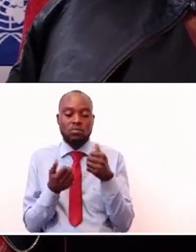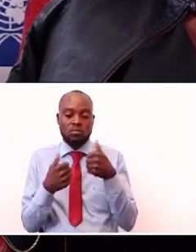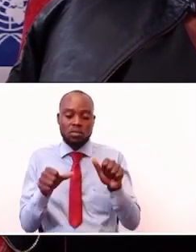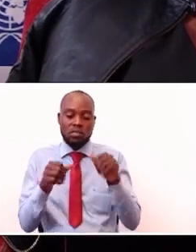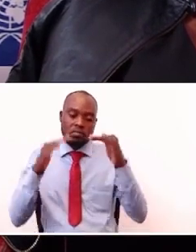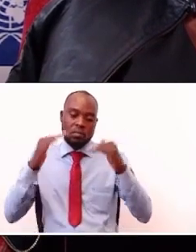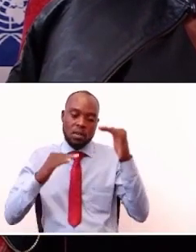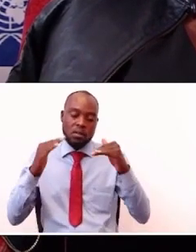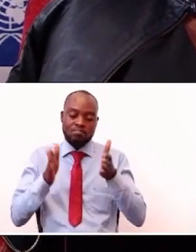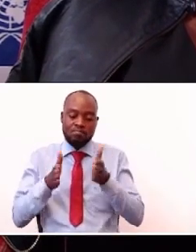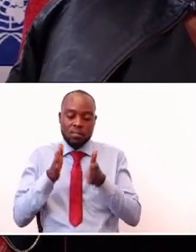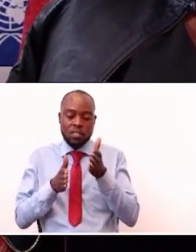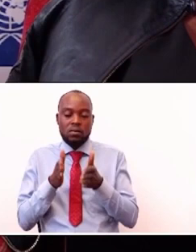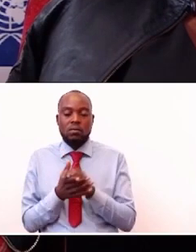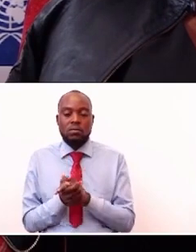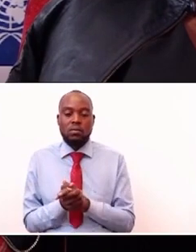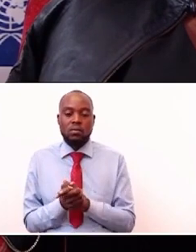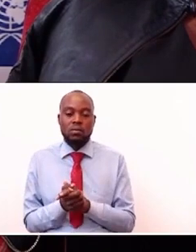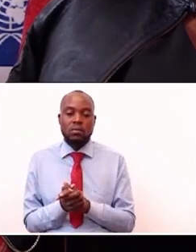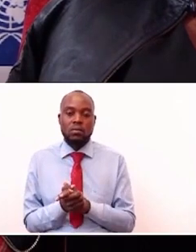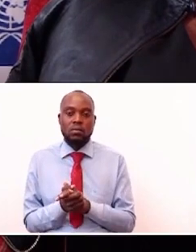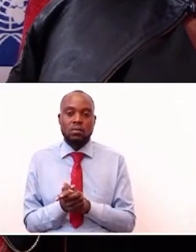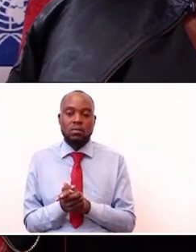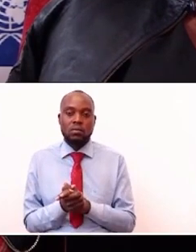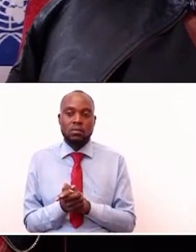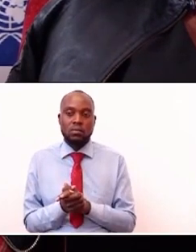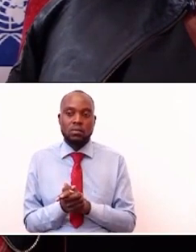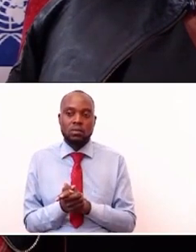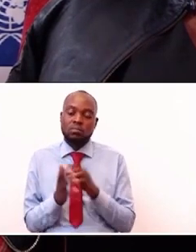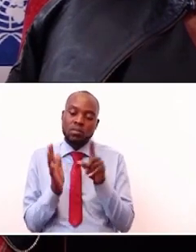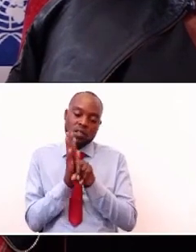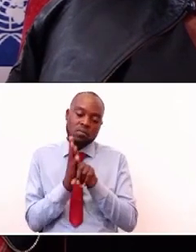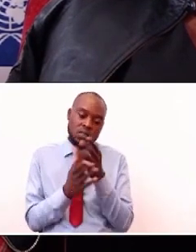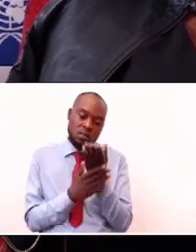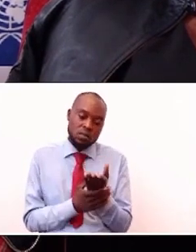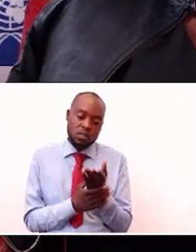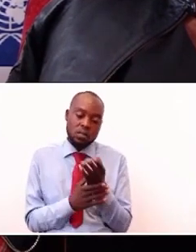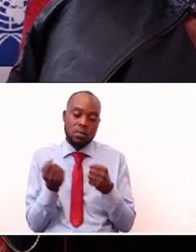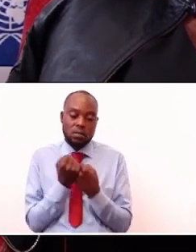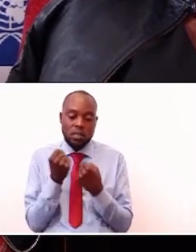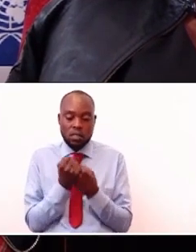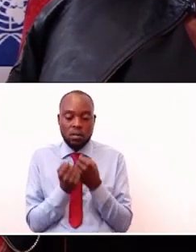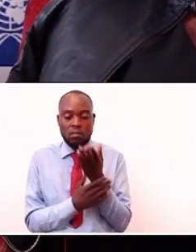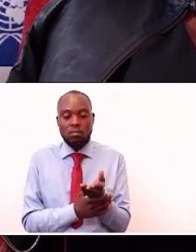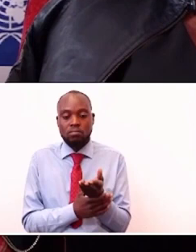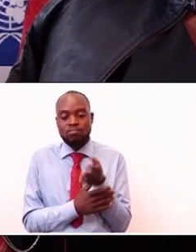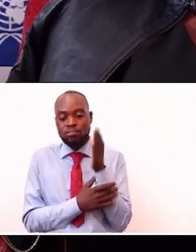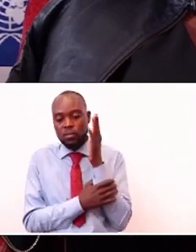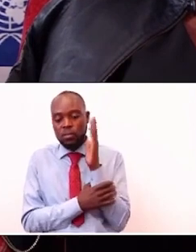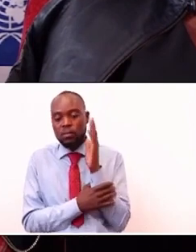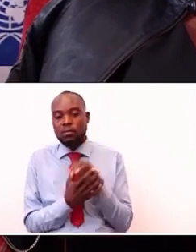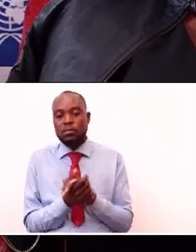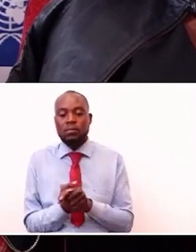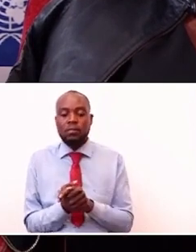between an effective regulation that supports innovation.